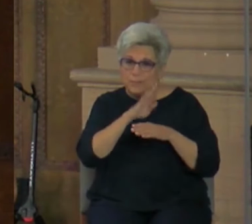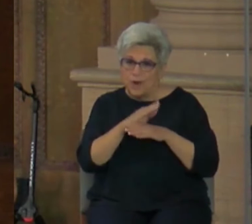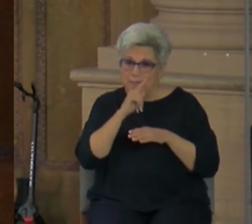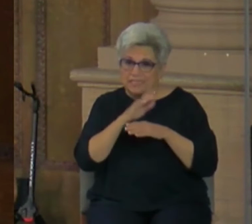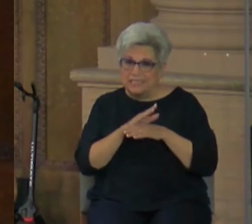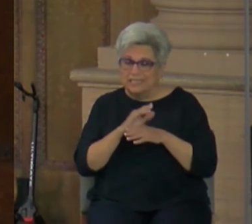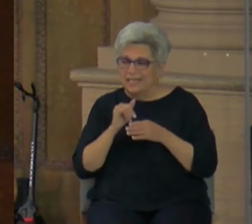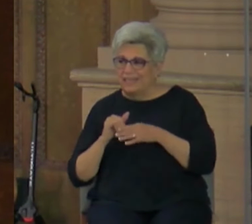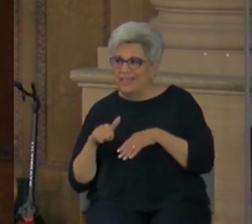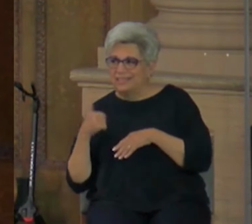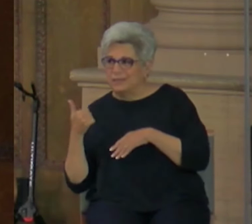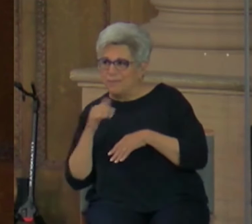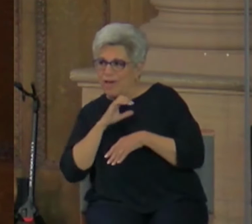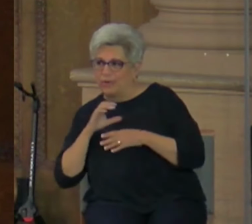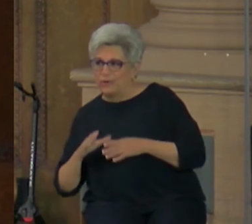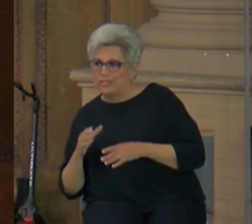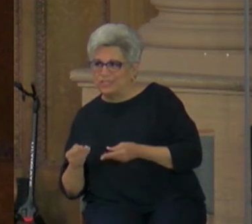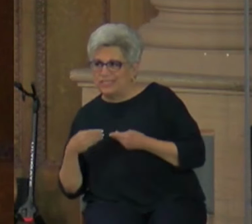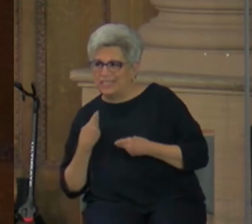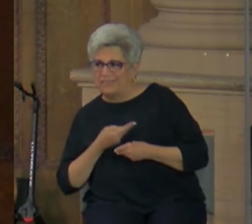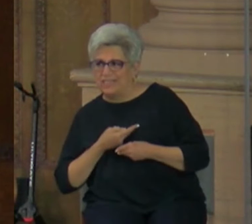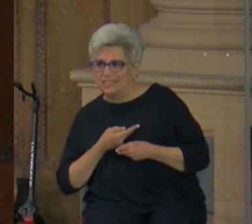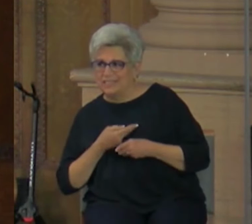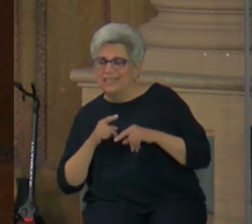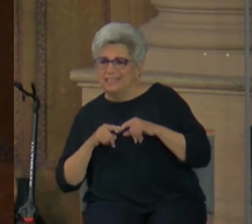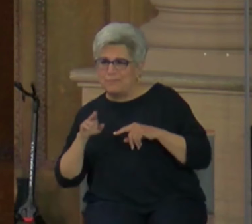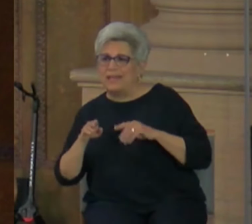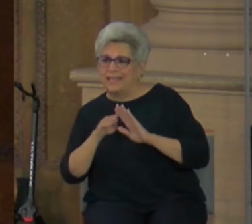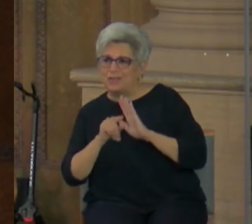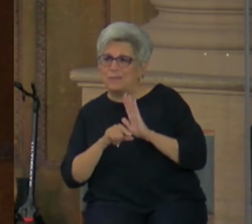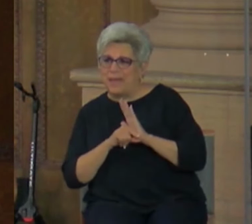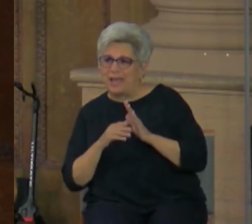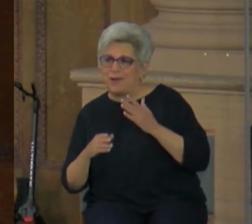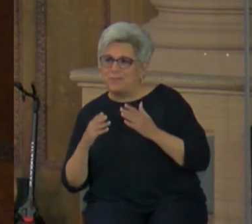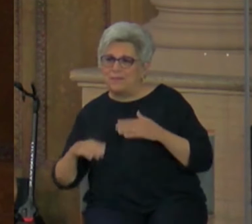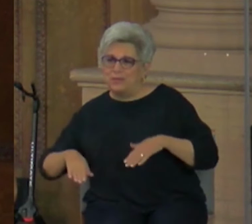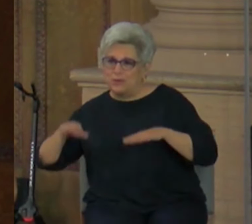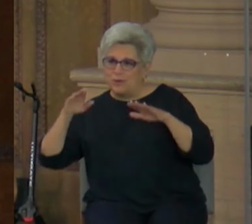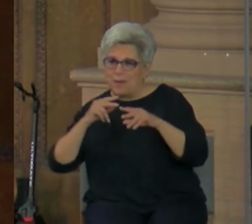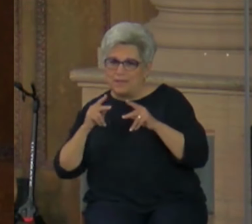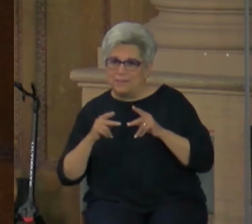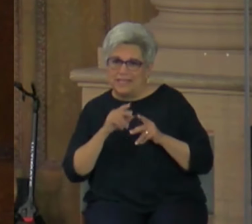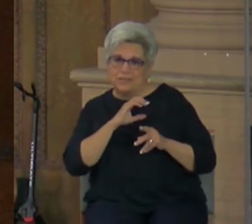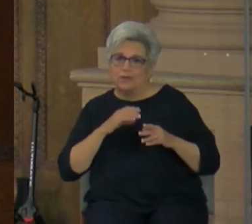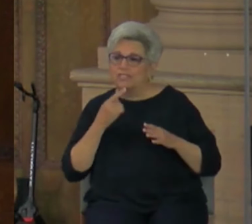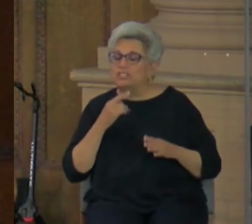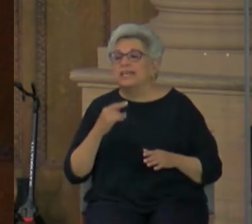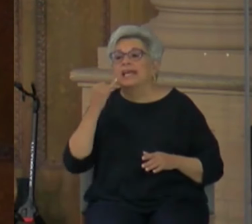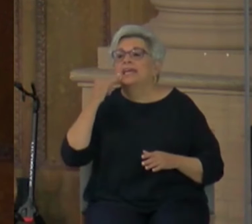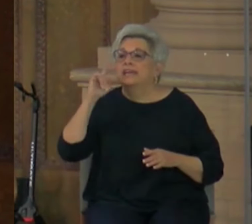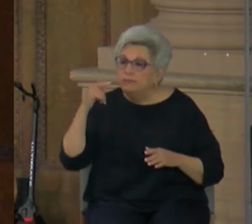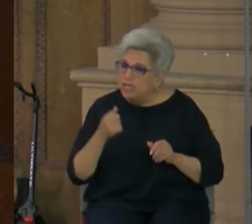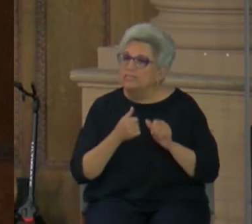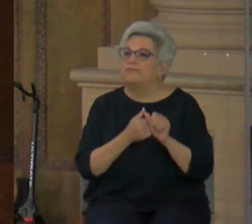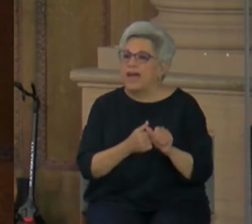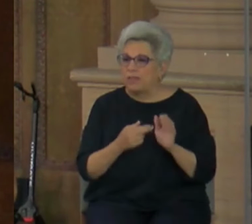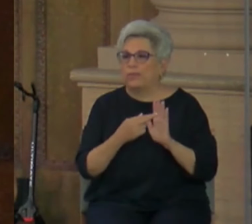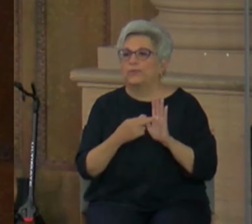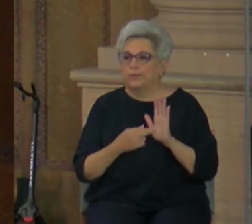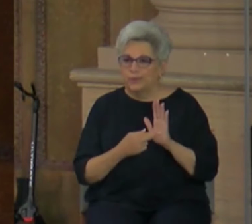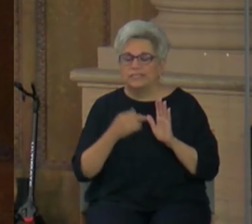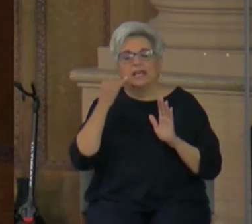gave us. And depending on what your background is, you may have been in a place where Christians essentially said that if you follow God's wisdom, if you